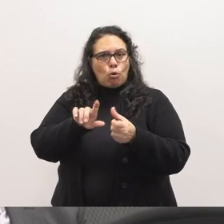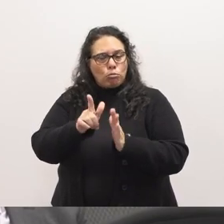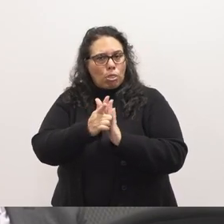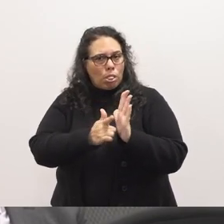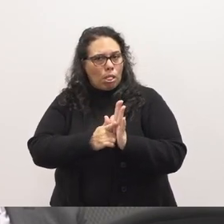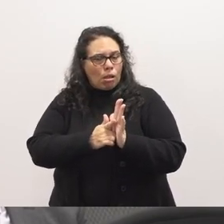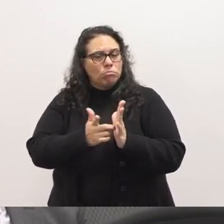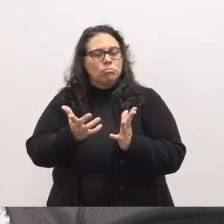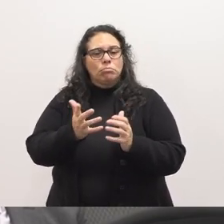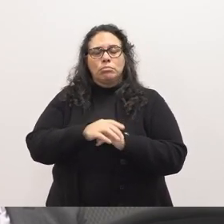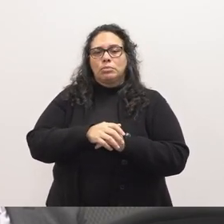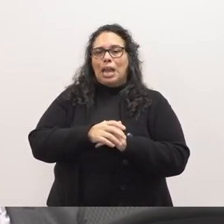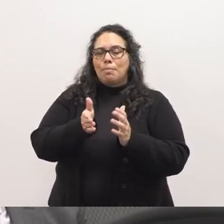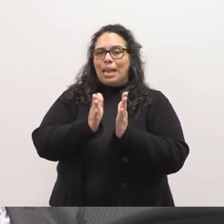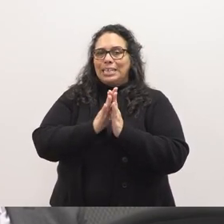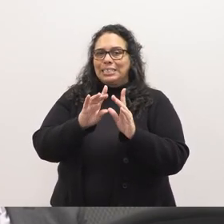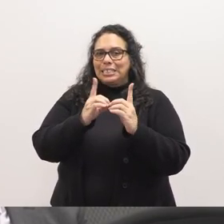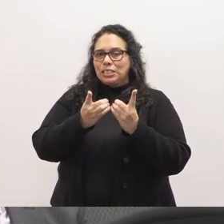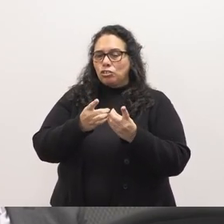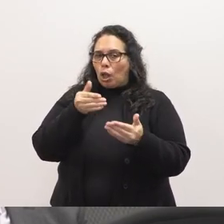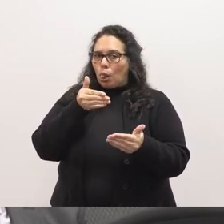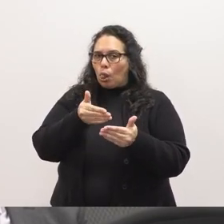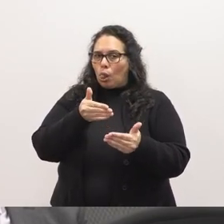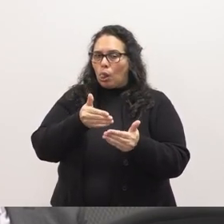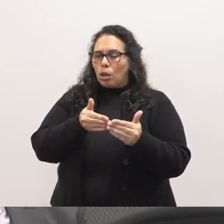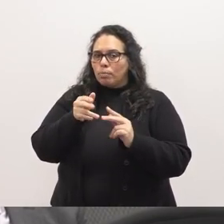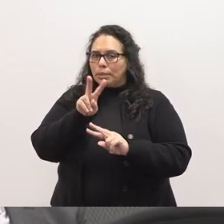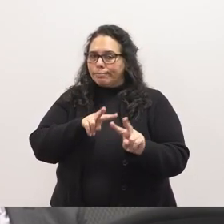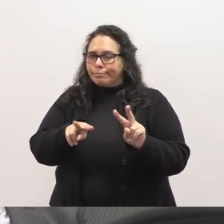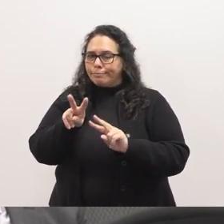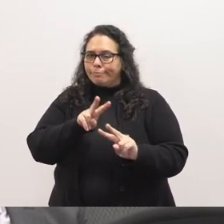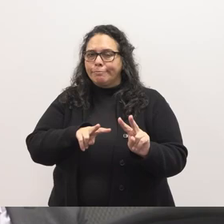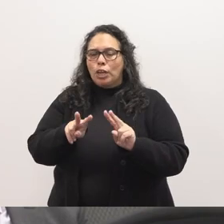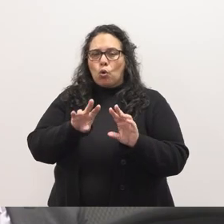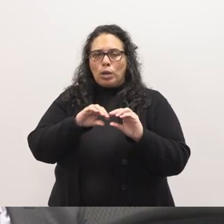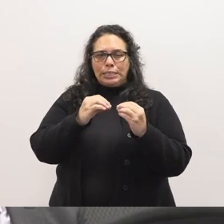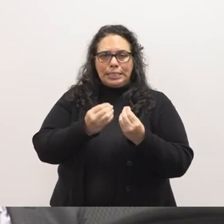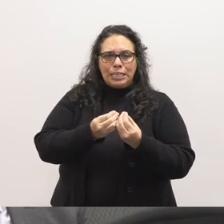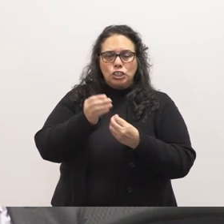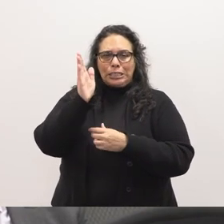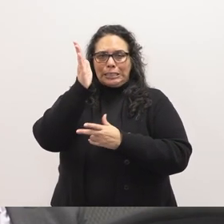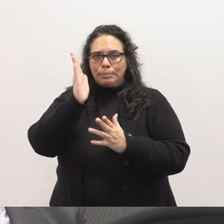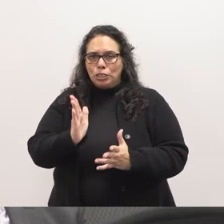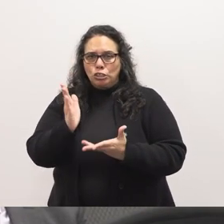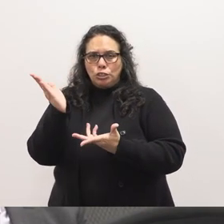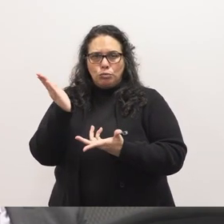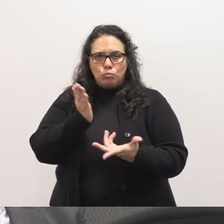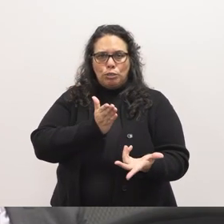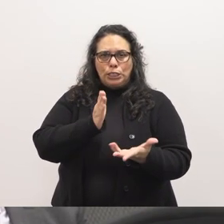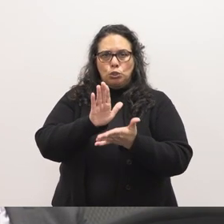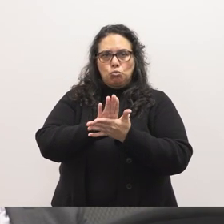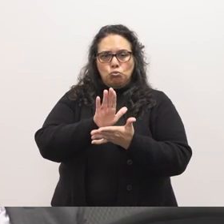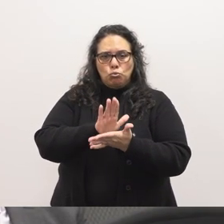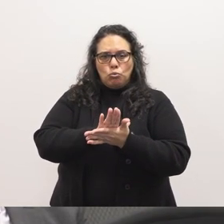I'm asking the district to closely examine the organizations and the speakers that you bring into the schools